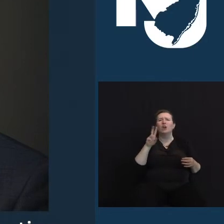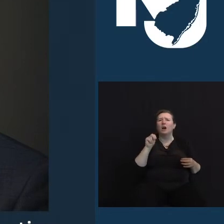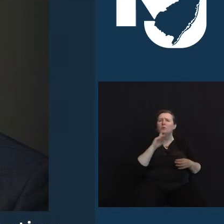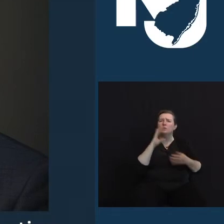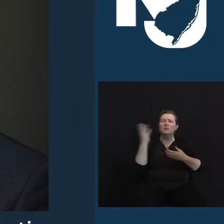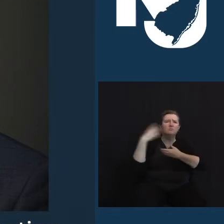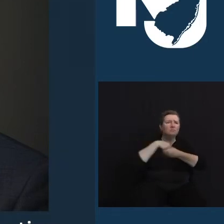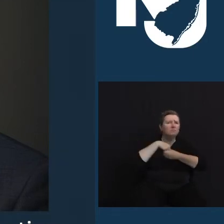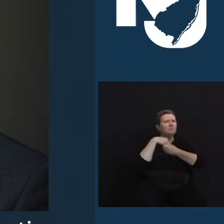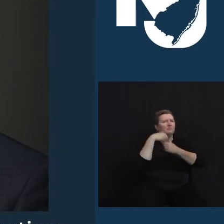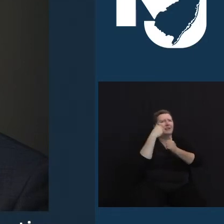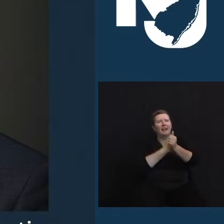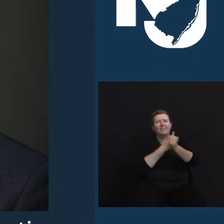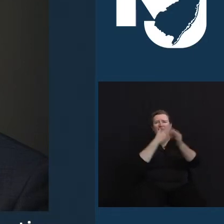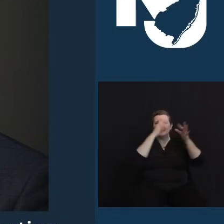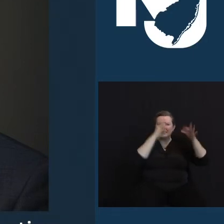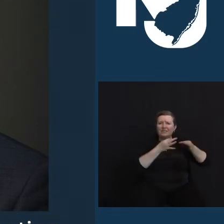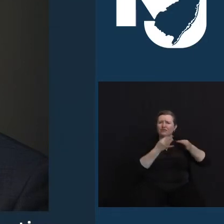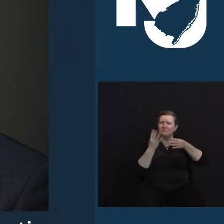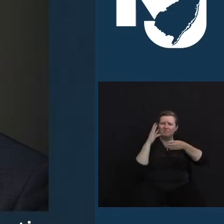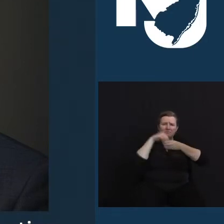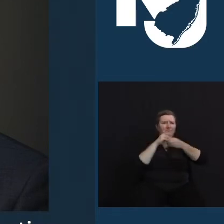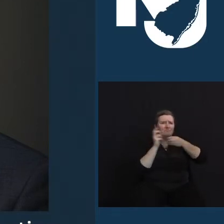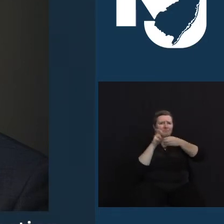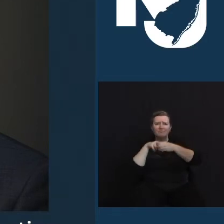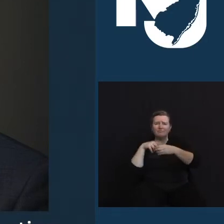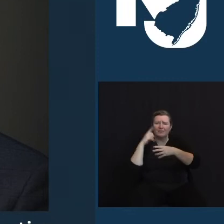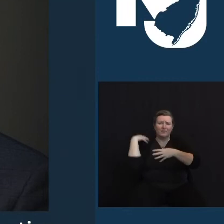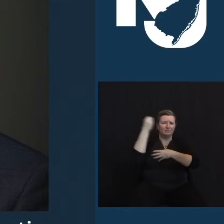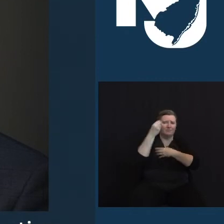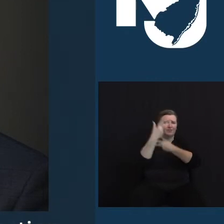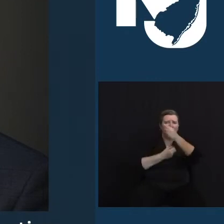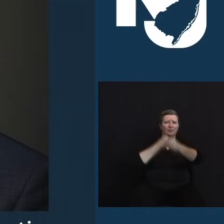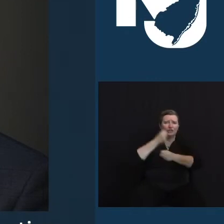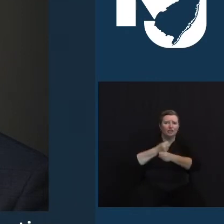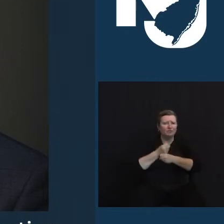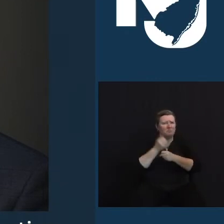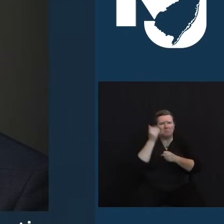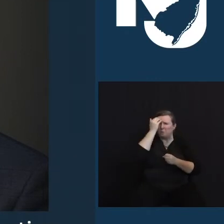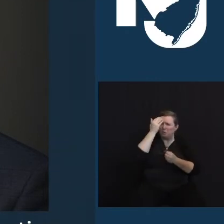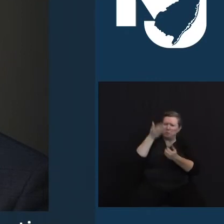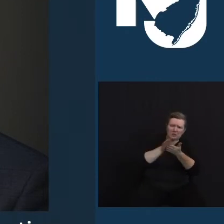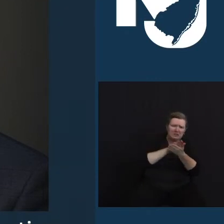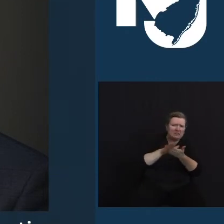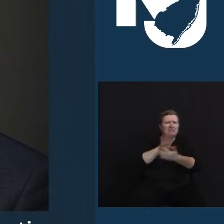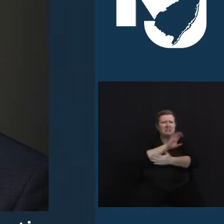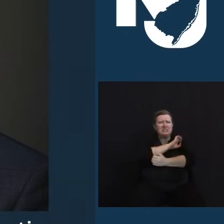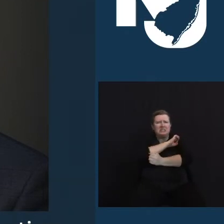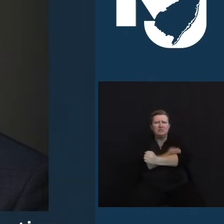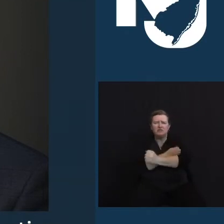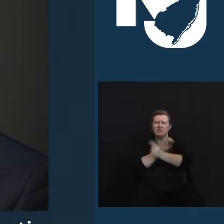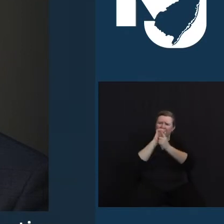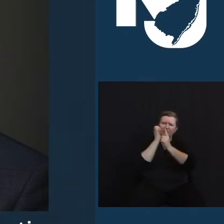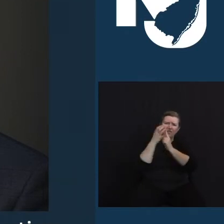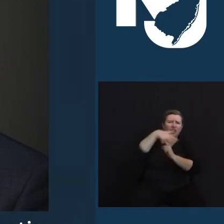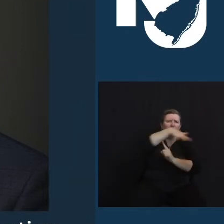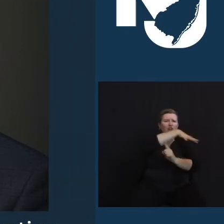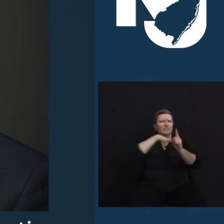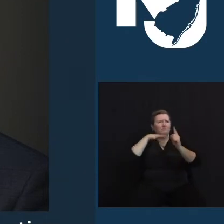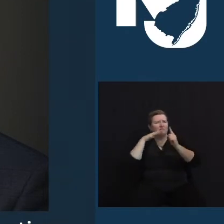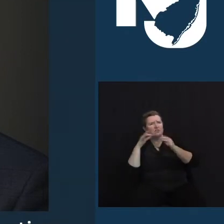made over the past 3 years, from clean energy to environmental justice and, frankly, everything in between, and I know he will ably lead